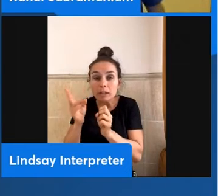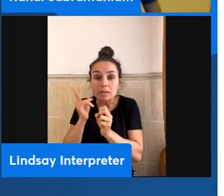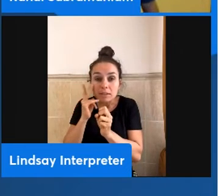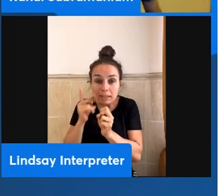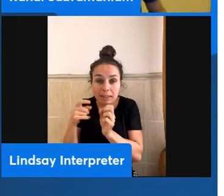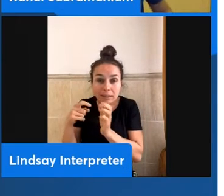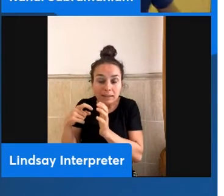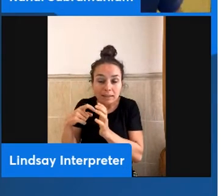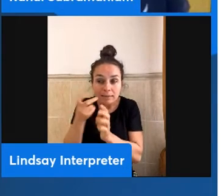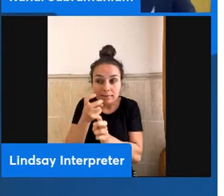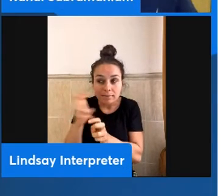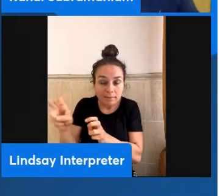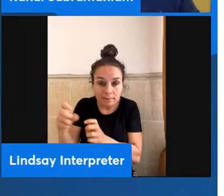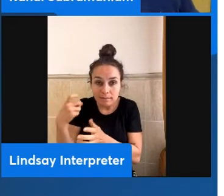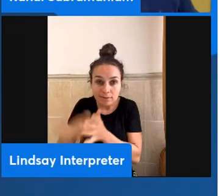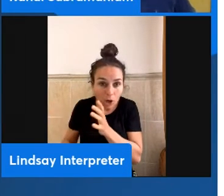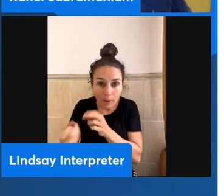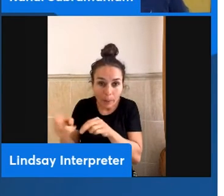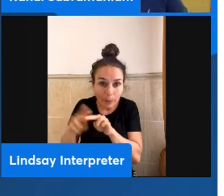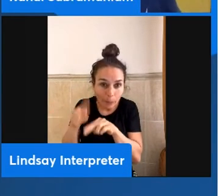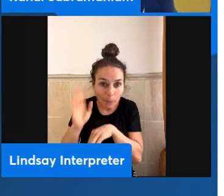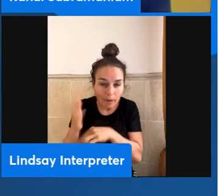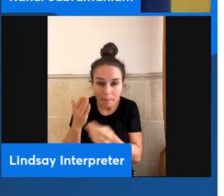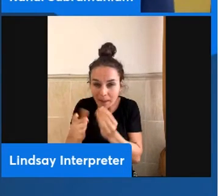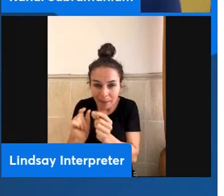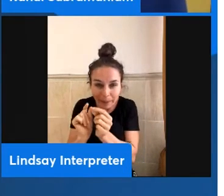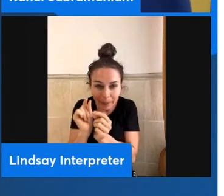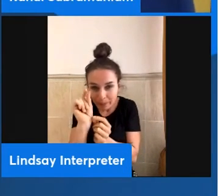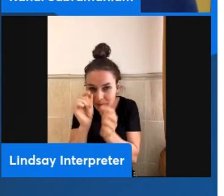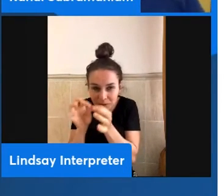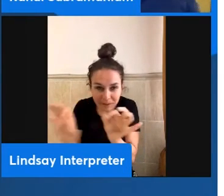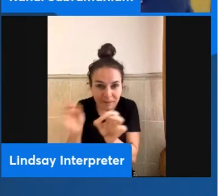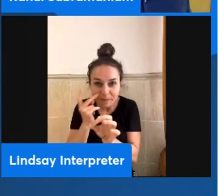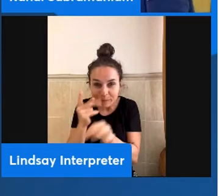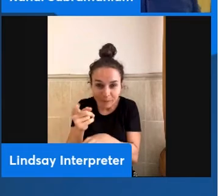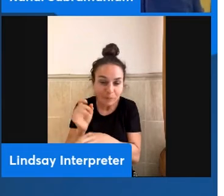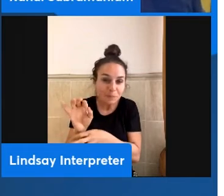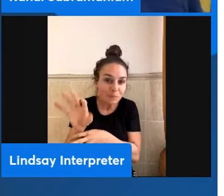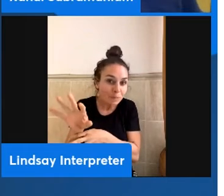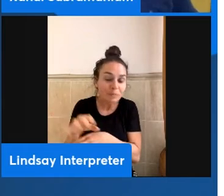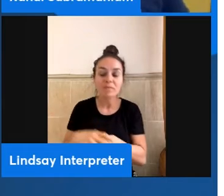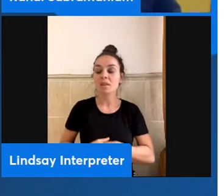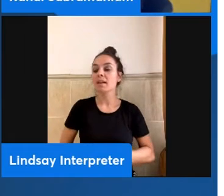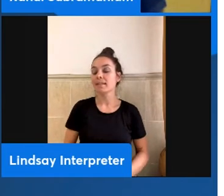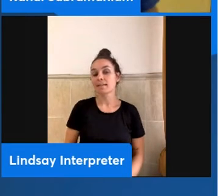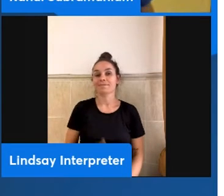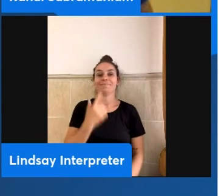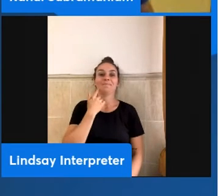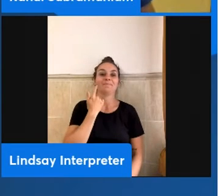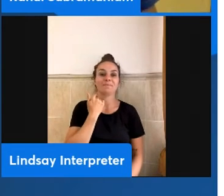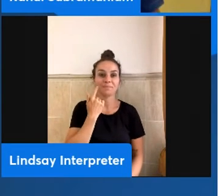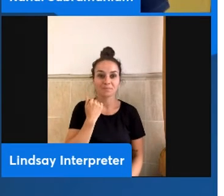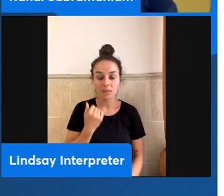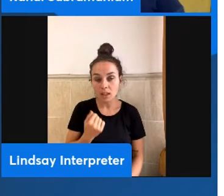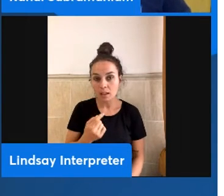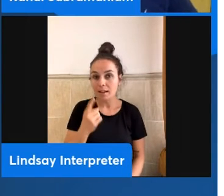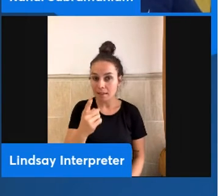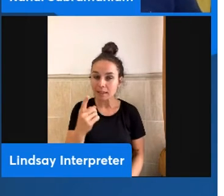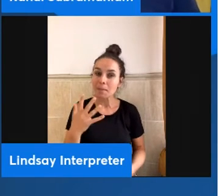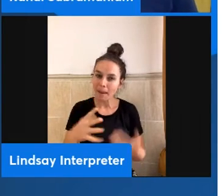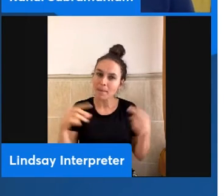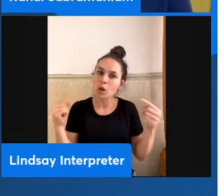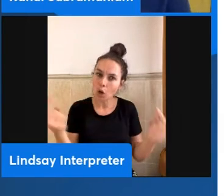Yeah, and as Badri mentioned, that's a little concession they're throwing your way. Yeah. This might hurt a